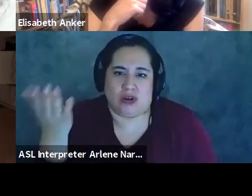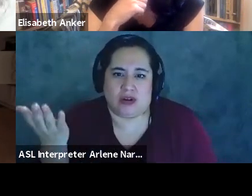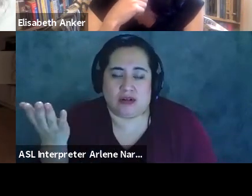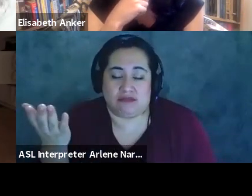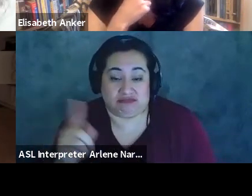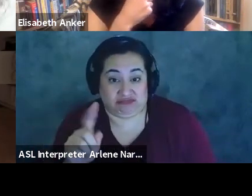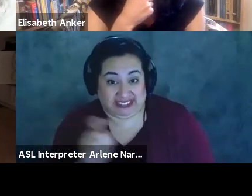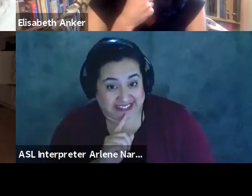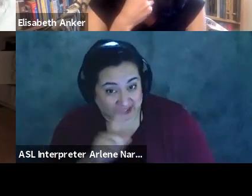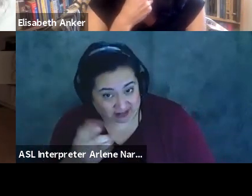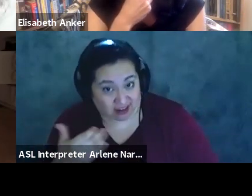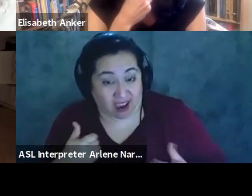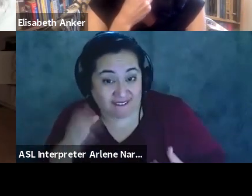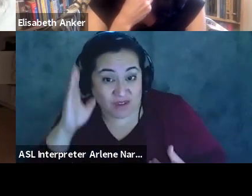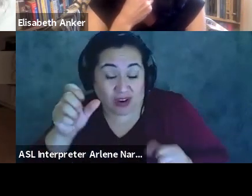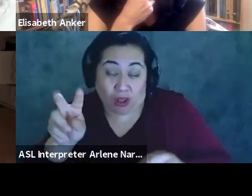Is there a future?